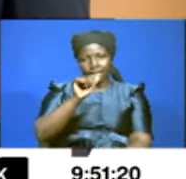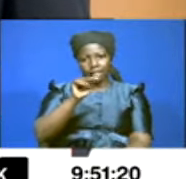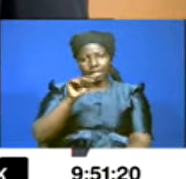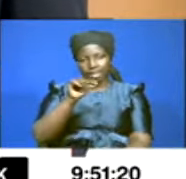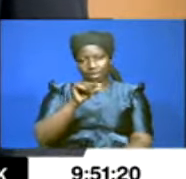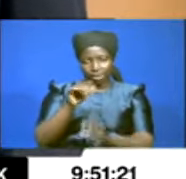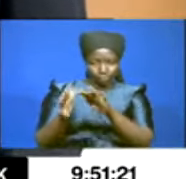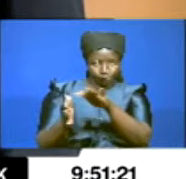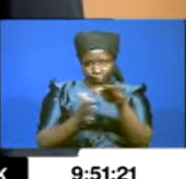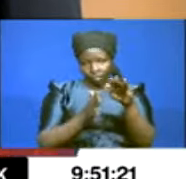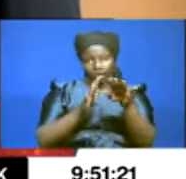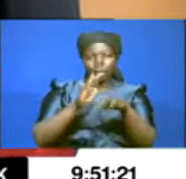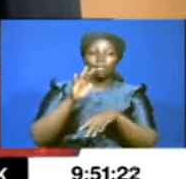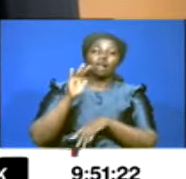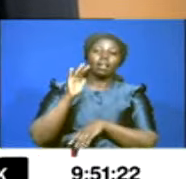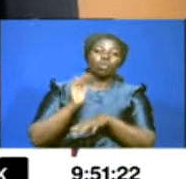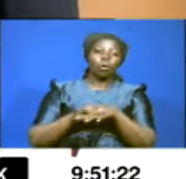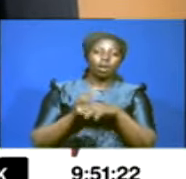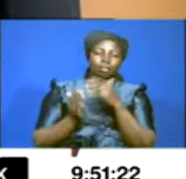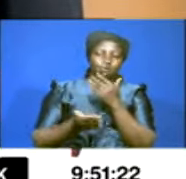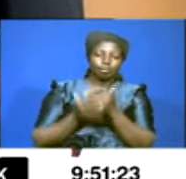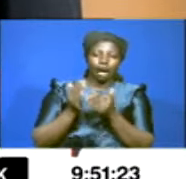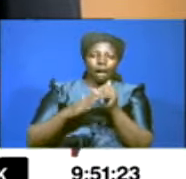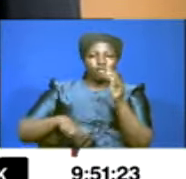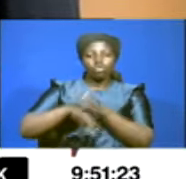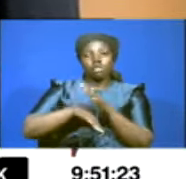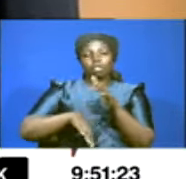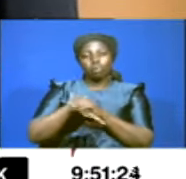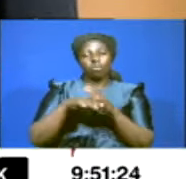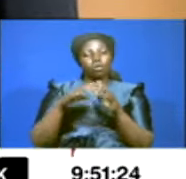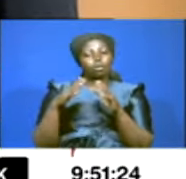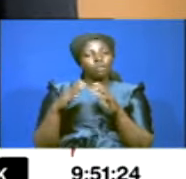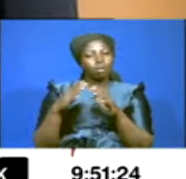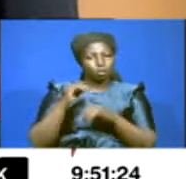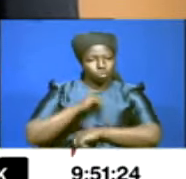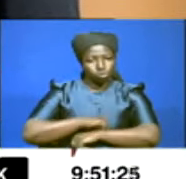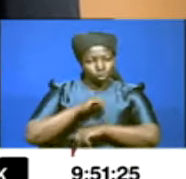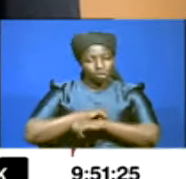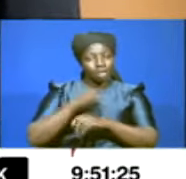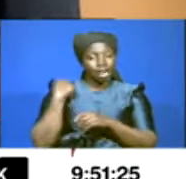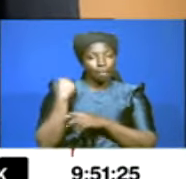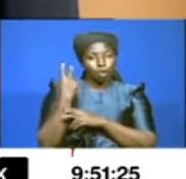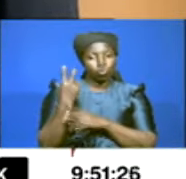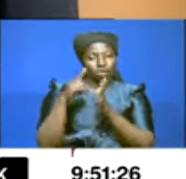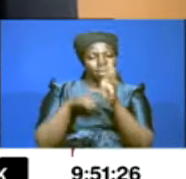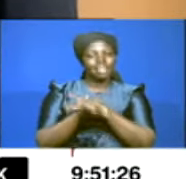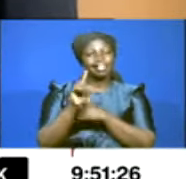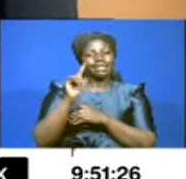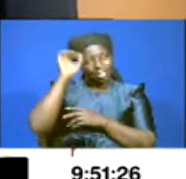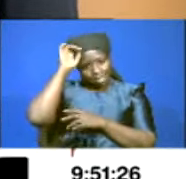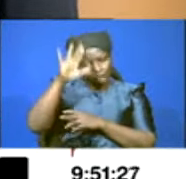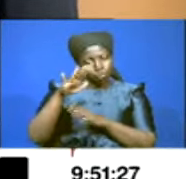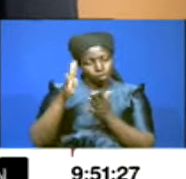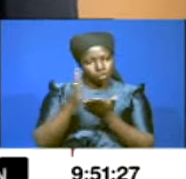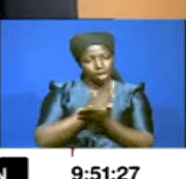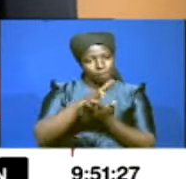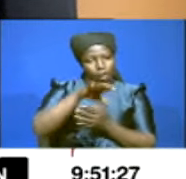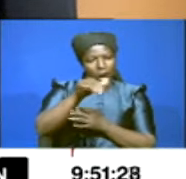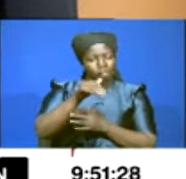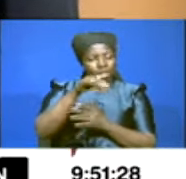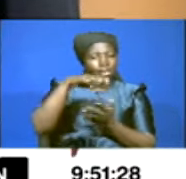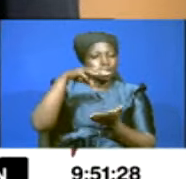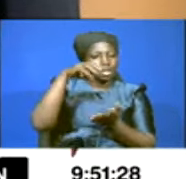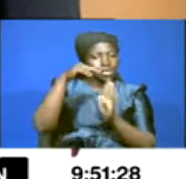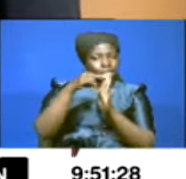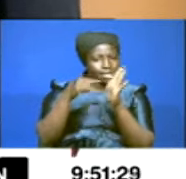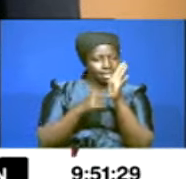Malezi Mema Football Academy, sitting second on the Kiambu Sub-County League, is eyeing promotion to the Kenyan Premier League by